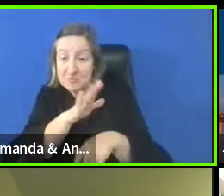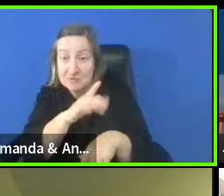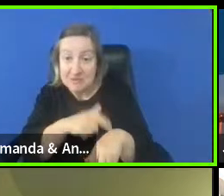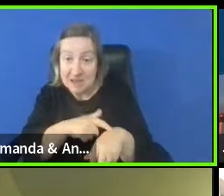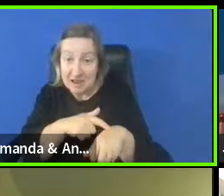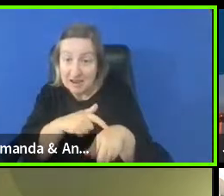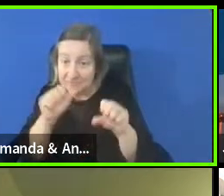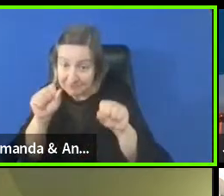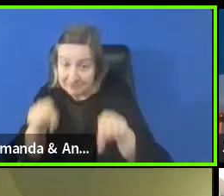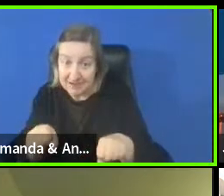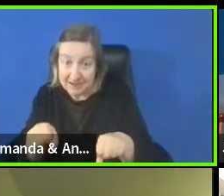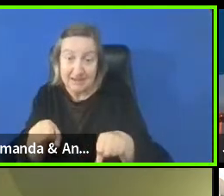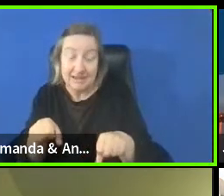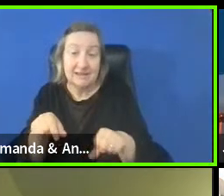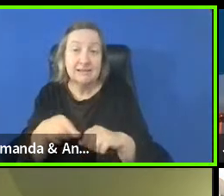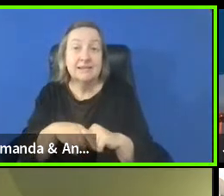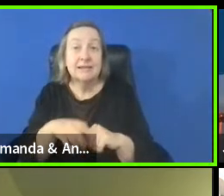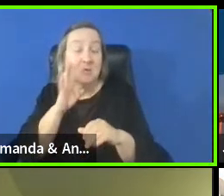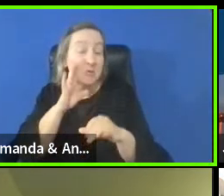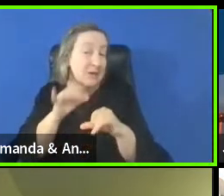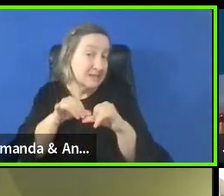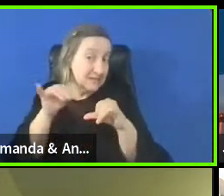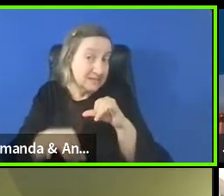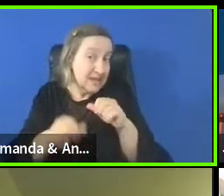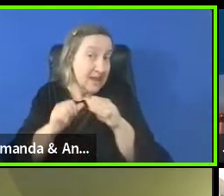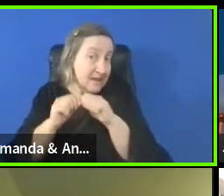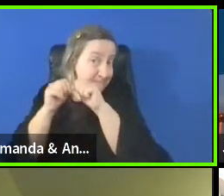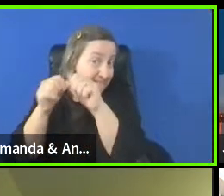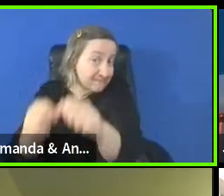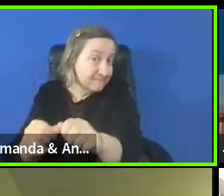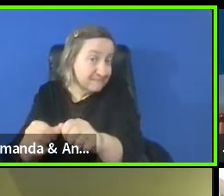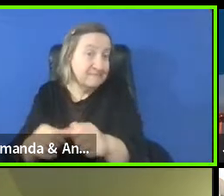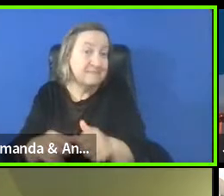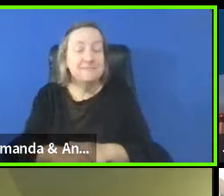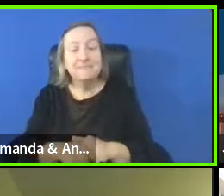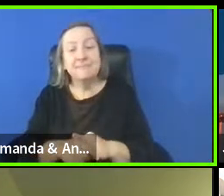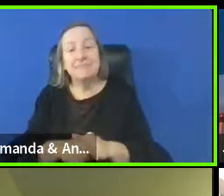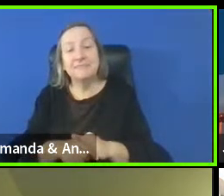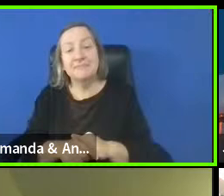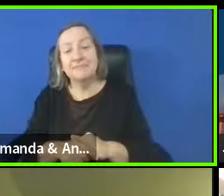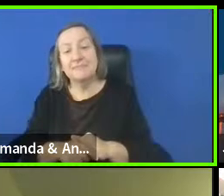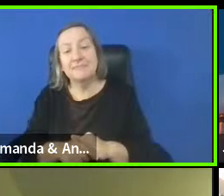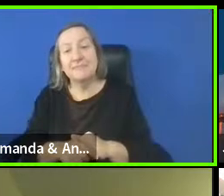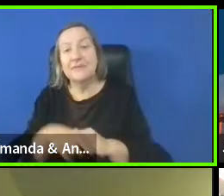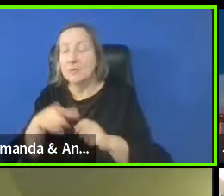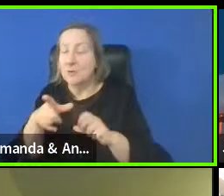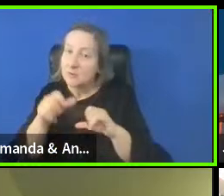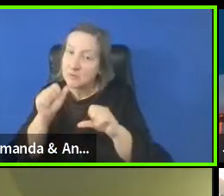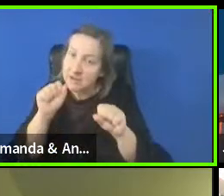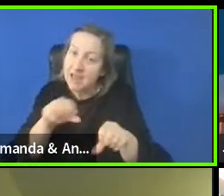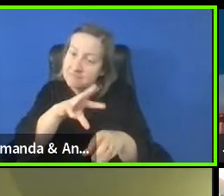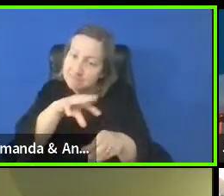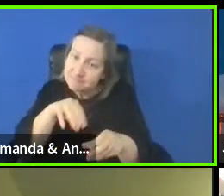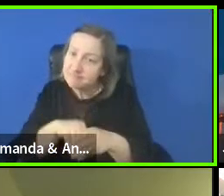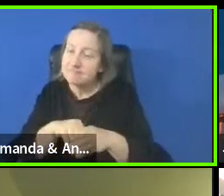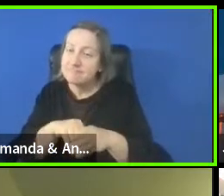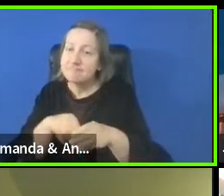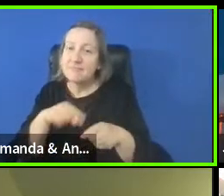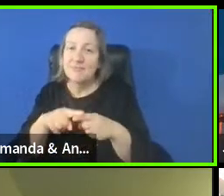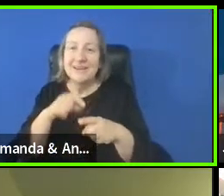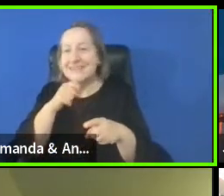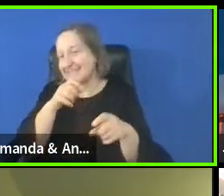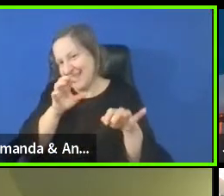it, that you will stay with us so that you really can be there when it's not